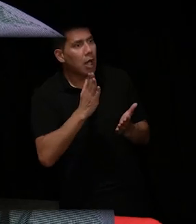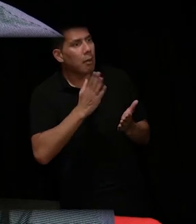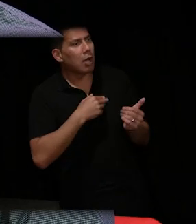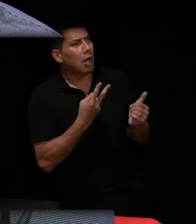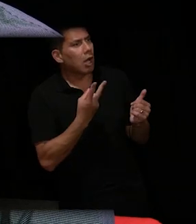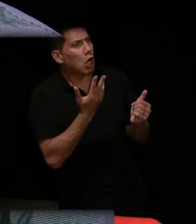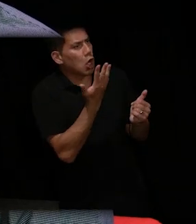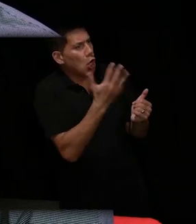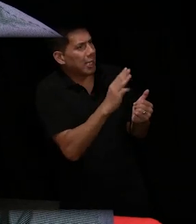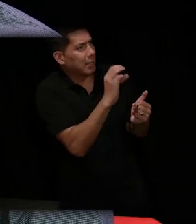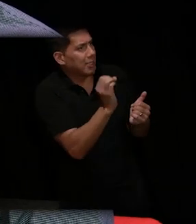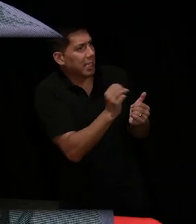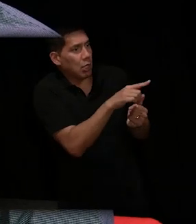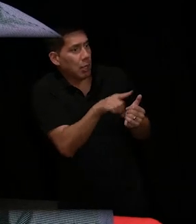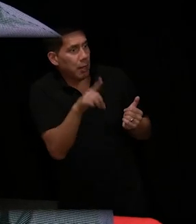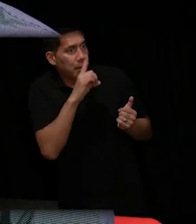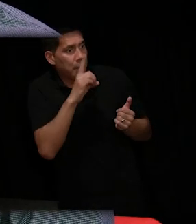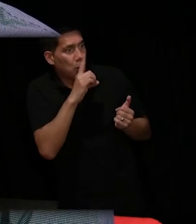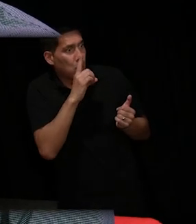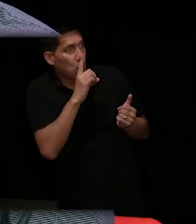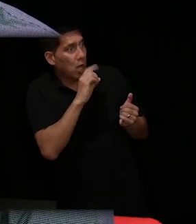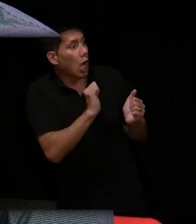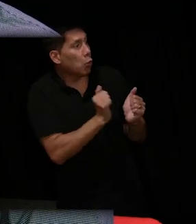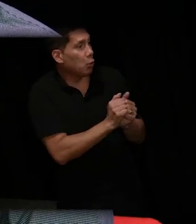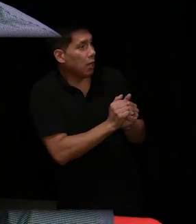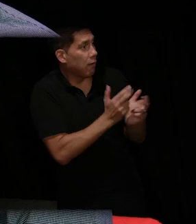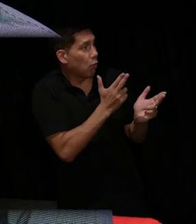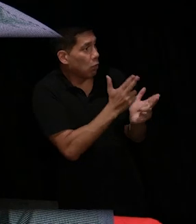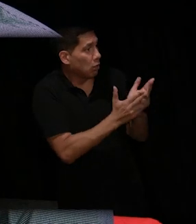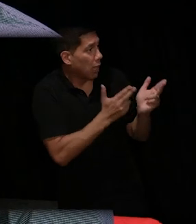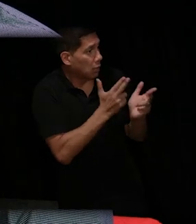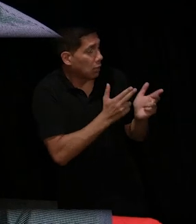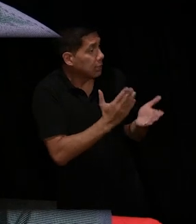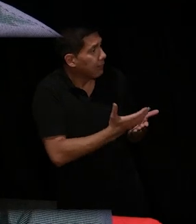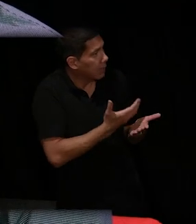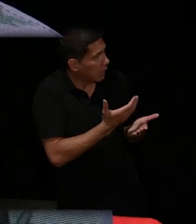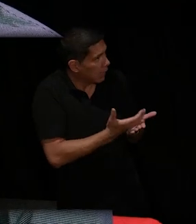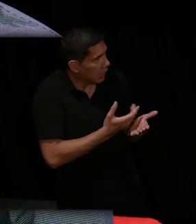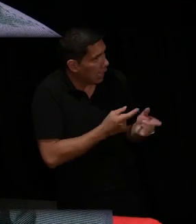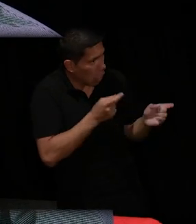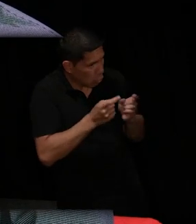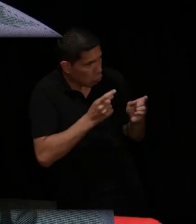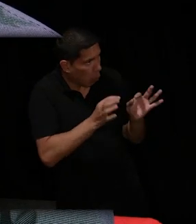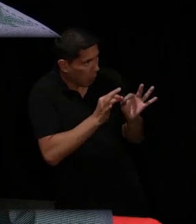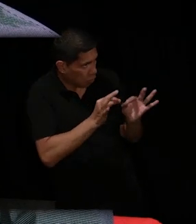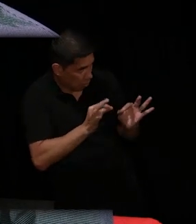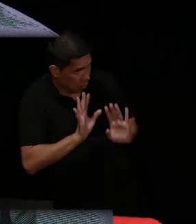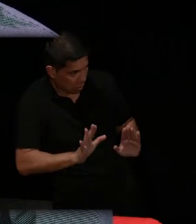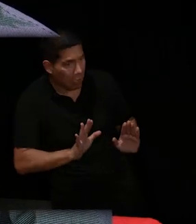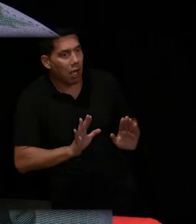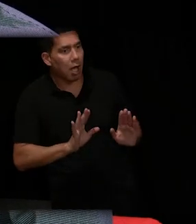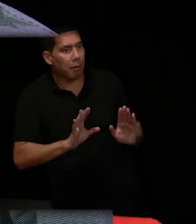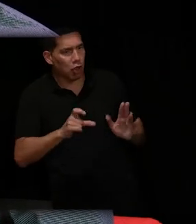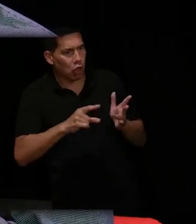them, are for additional gun safety and gun control measures. But the Republican Congress is sort of owned by the